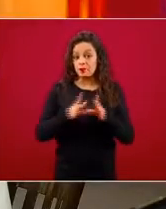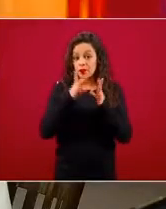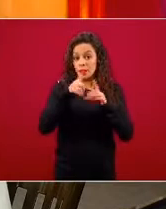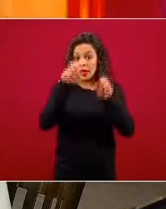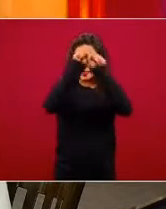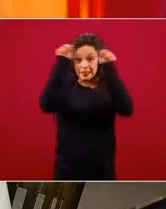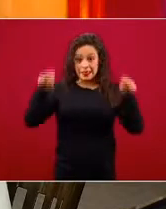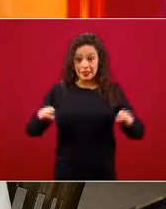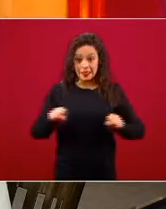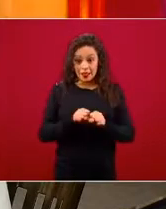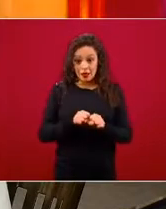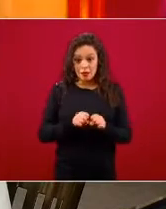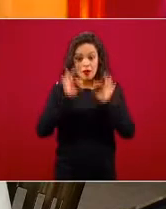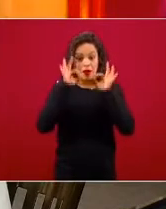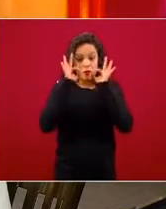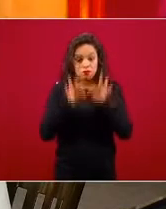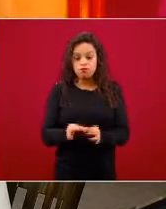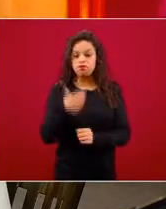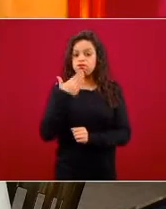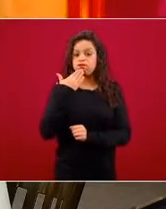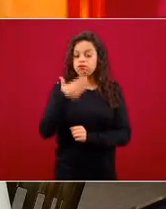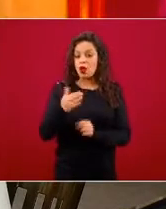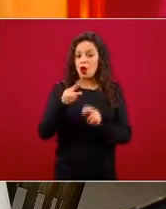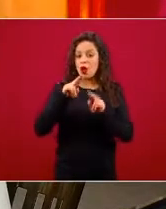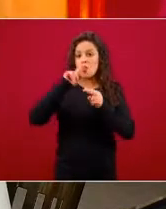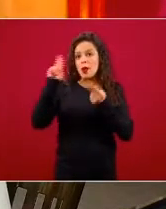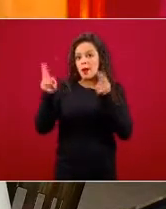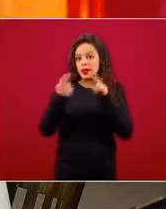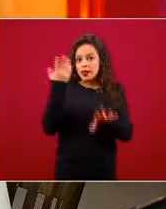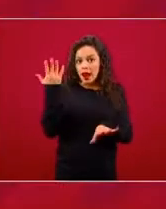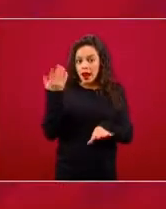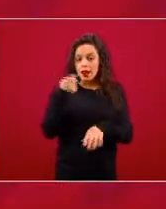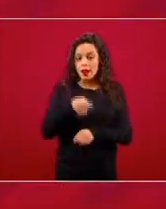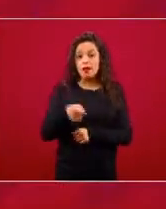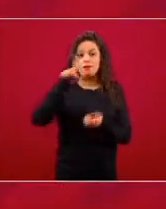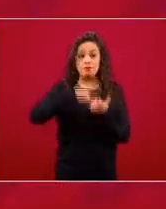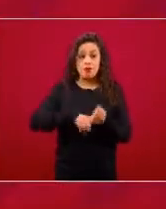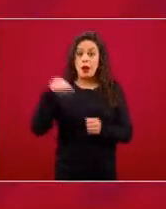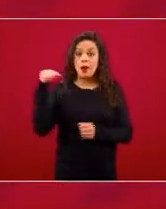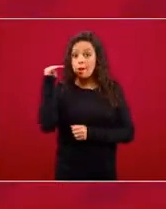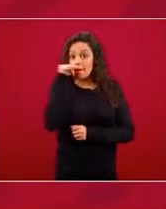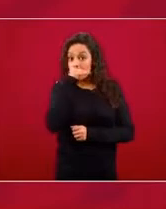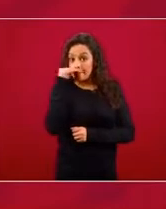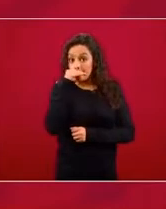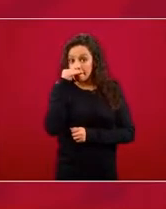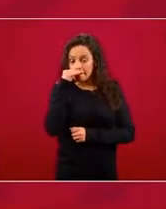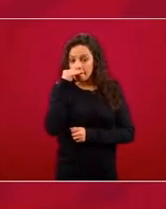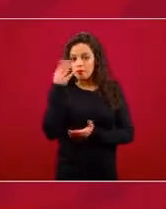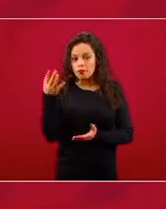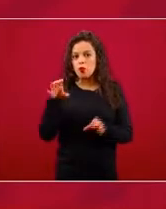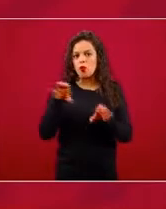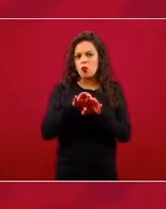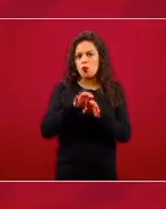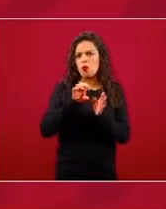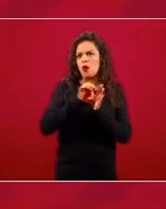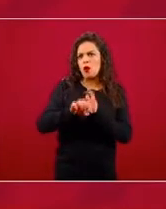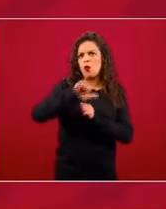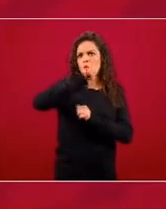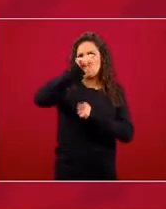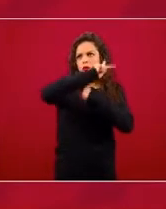worldwide connection and of free access, like it is in several parts of the world, like in